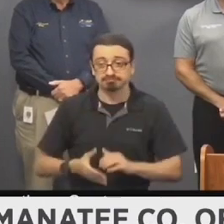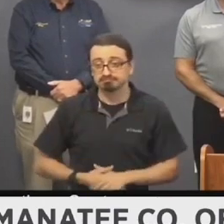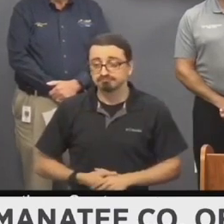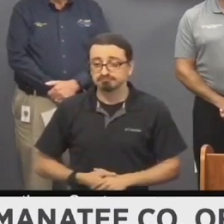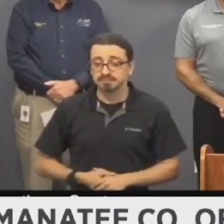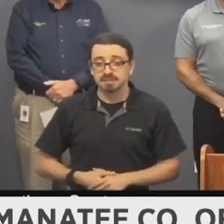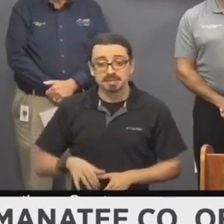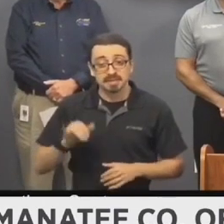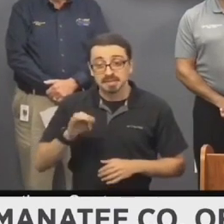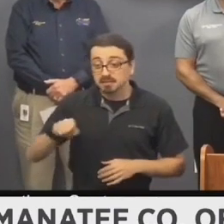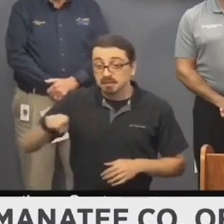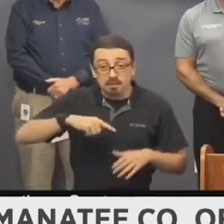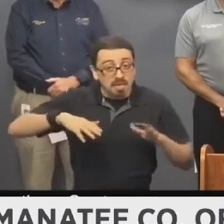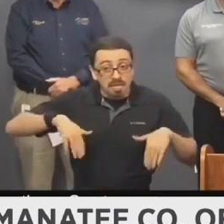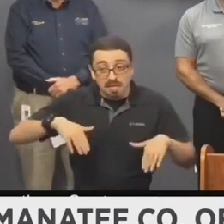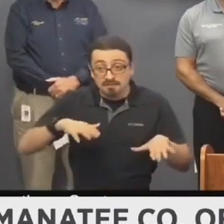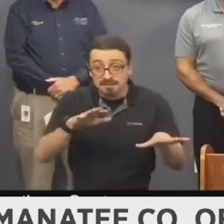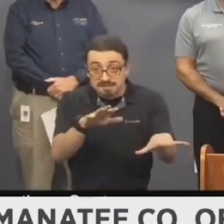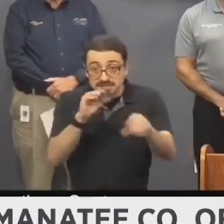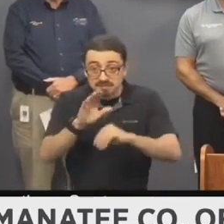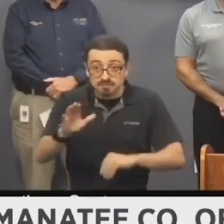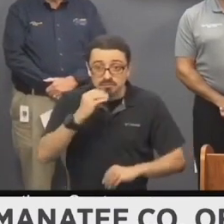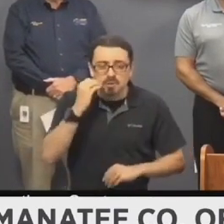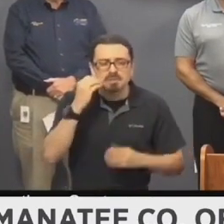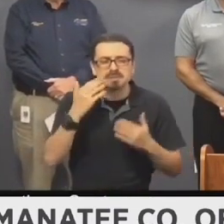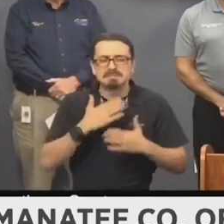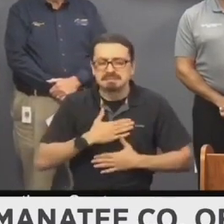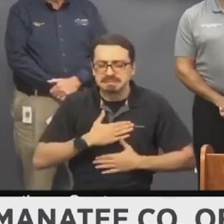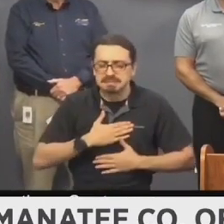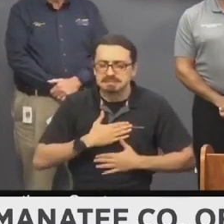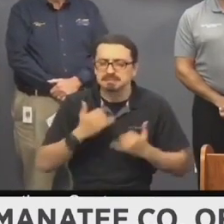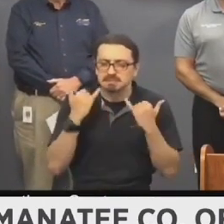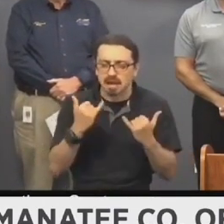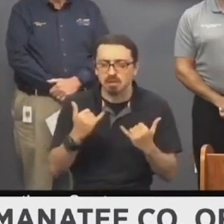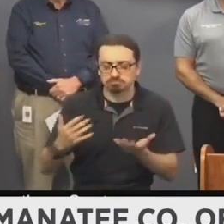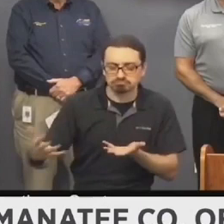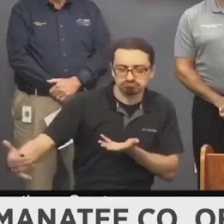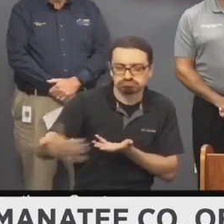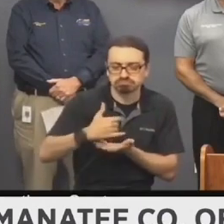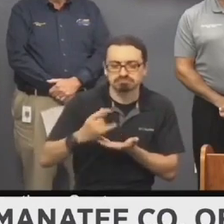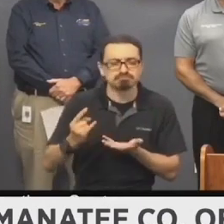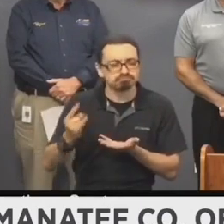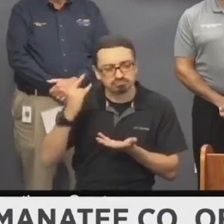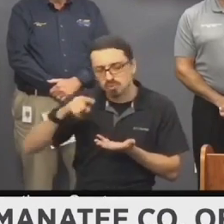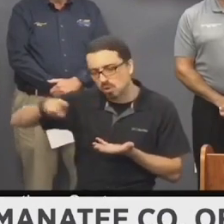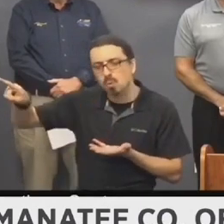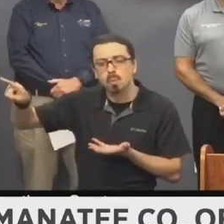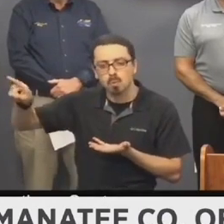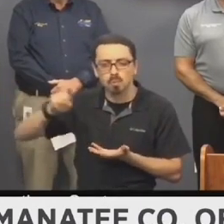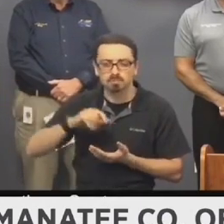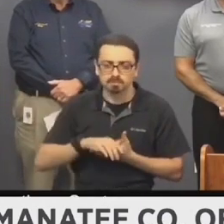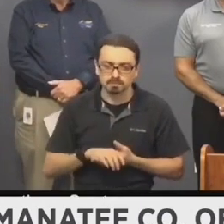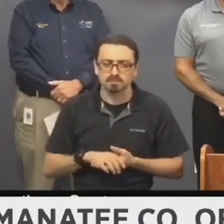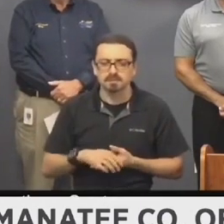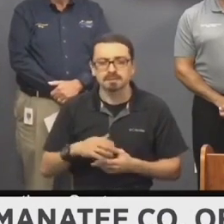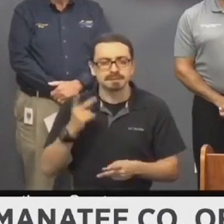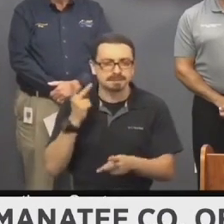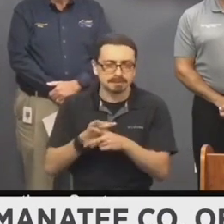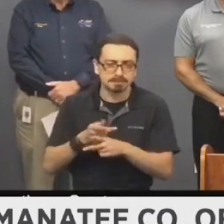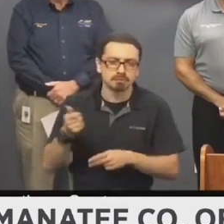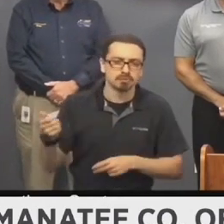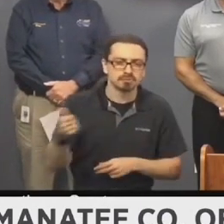left, take what you need. Make your way to a shelter, to a friend, to a family member. Do what you need to keep yourself and your family